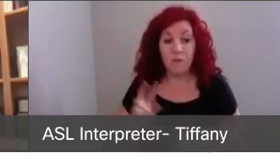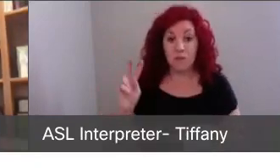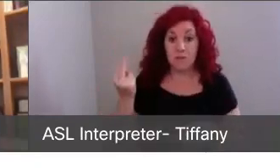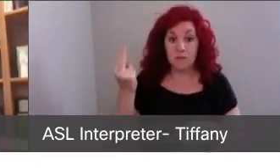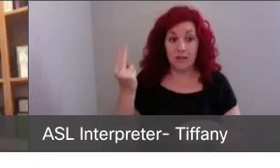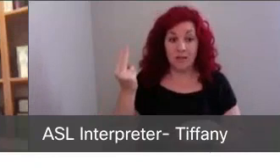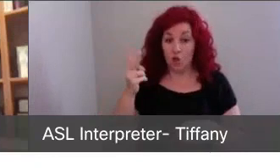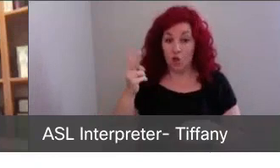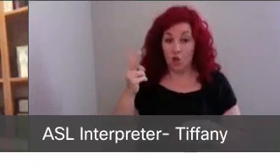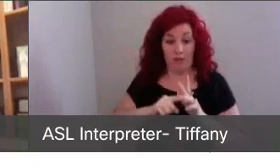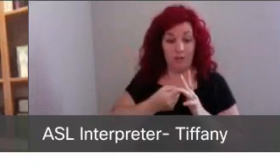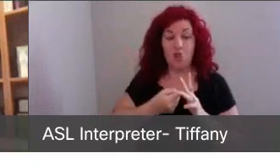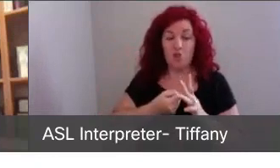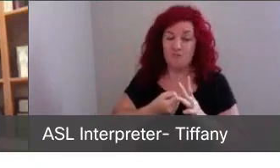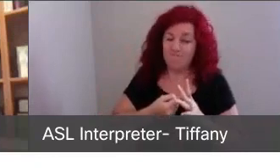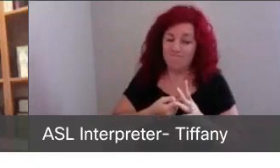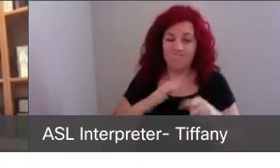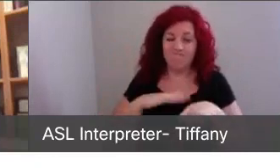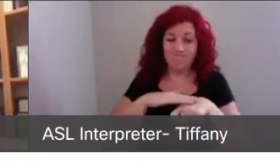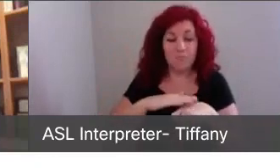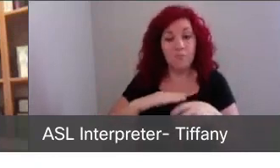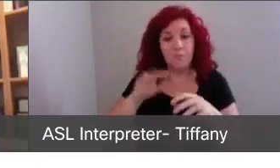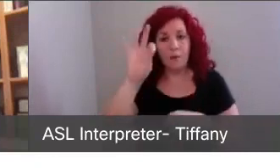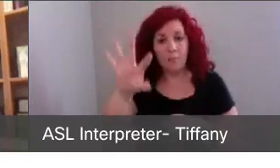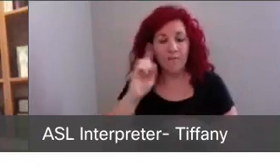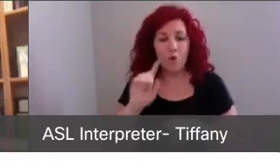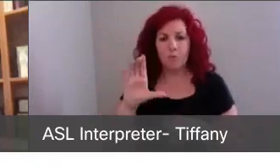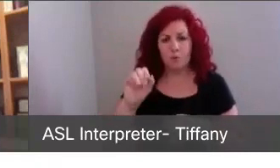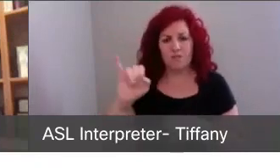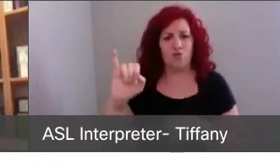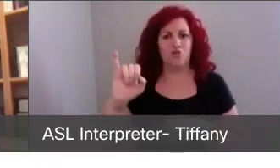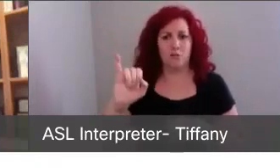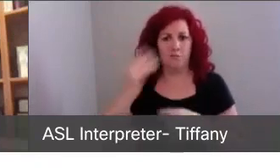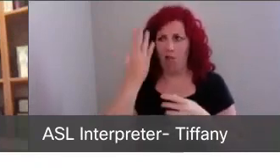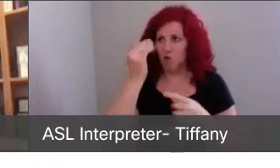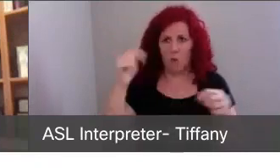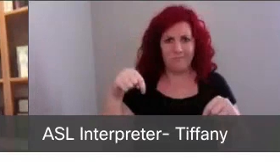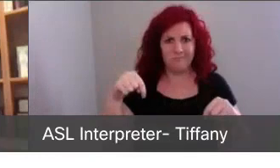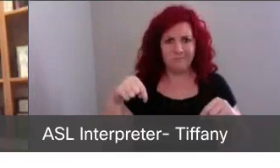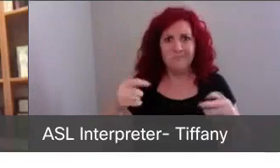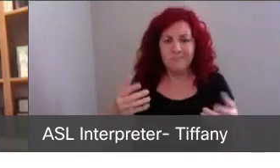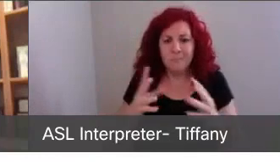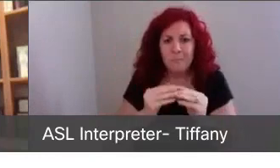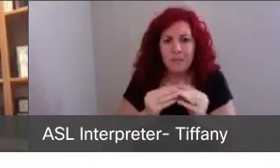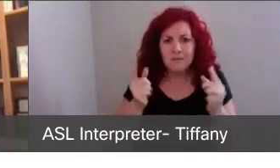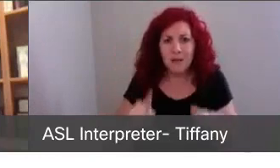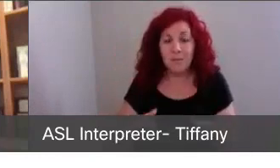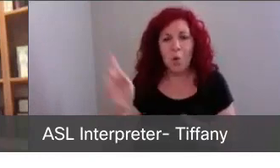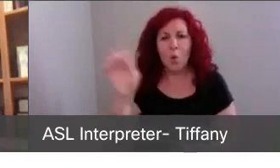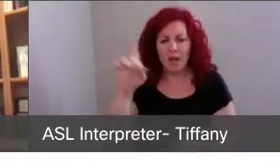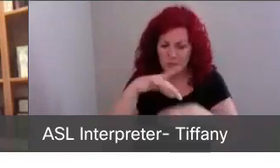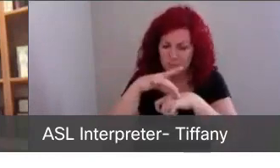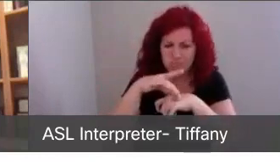your initial input on communities of interest. As I said, that's really what we're here tonight to talk about. Where geographically are